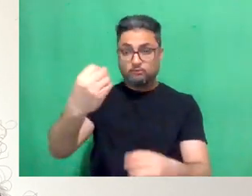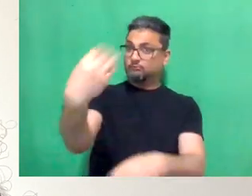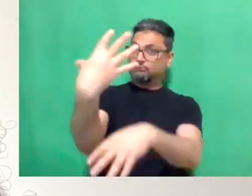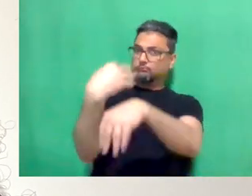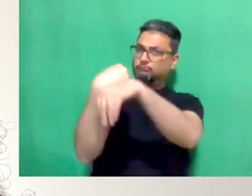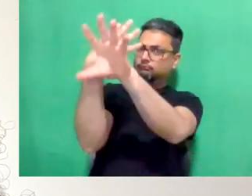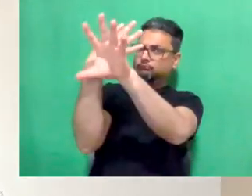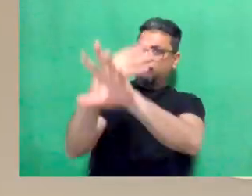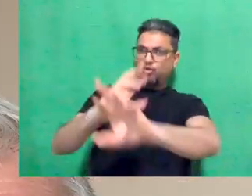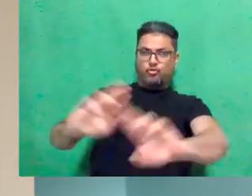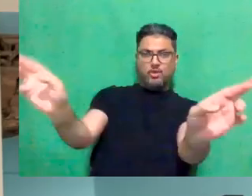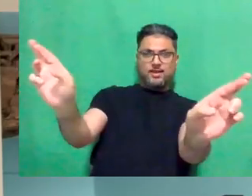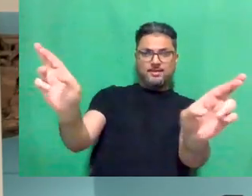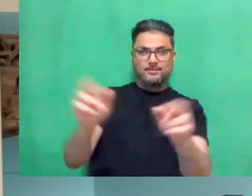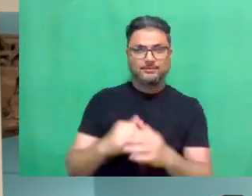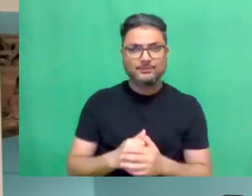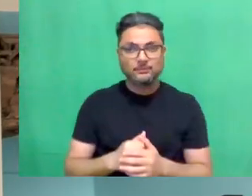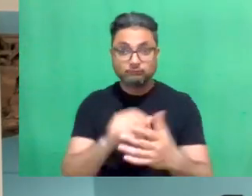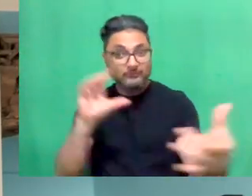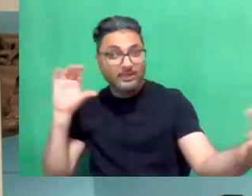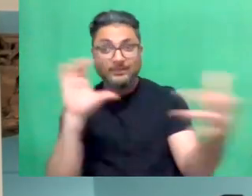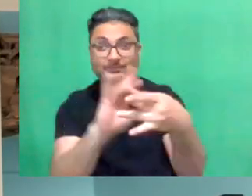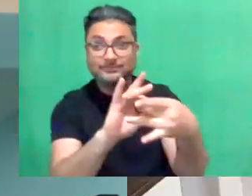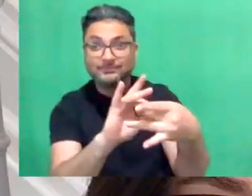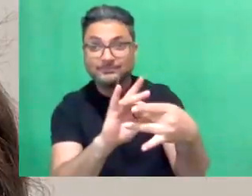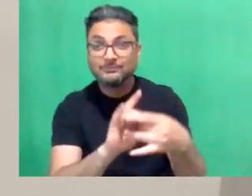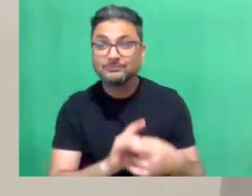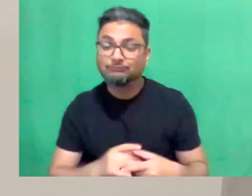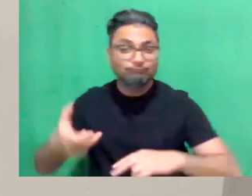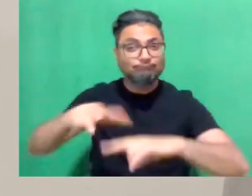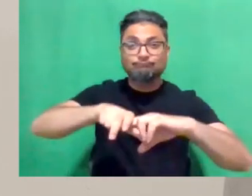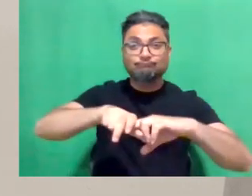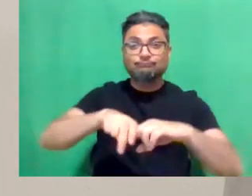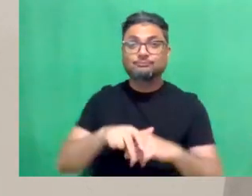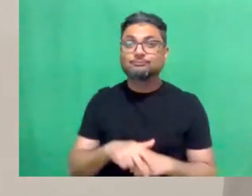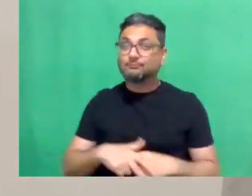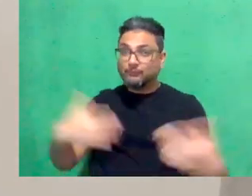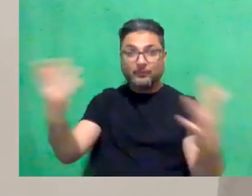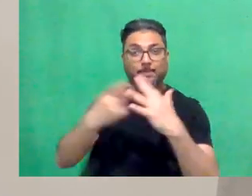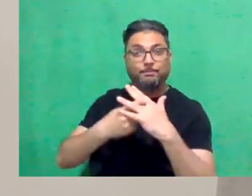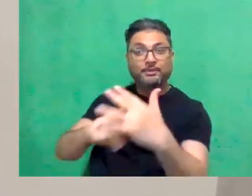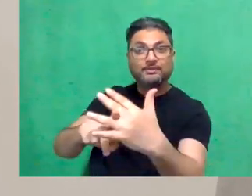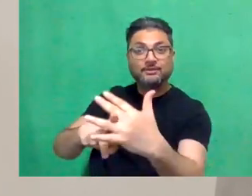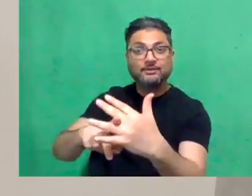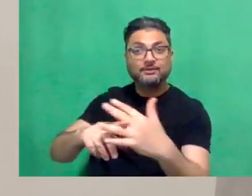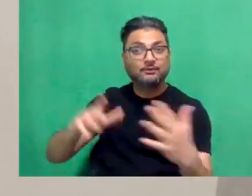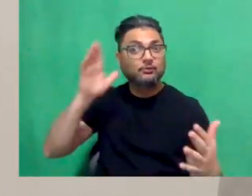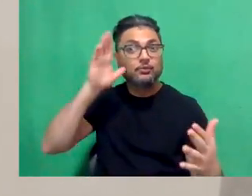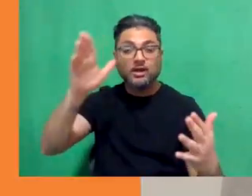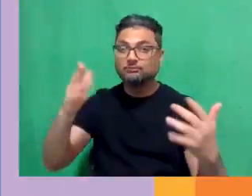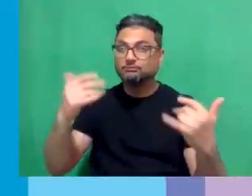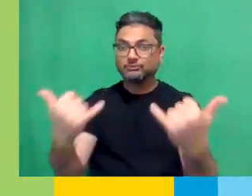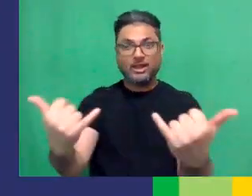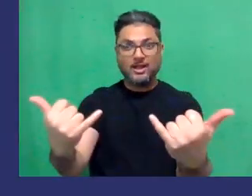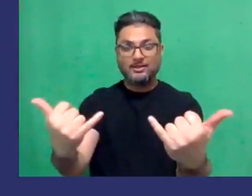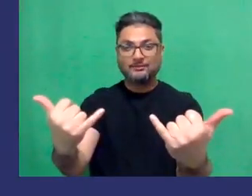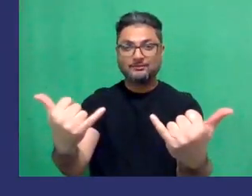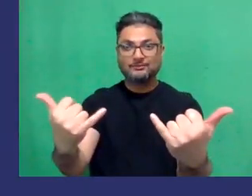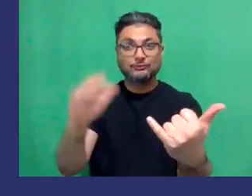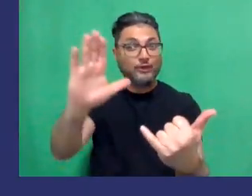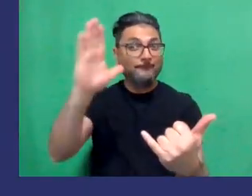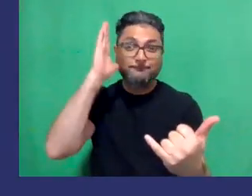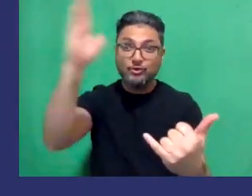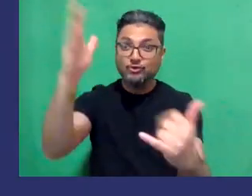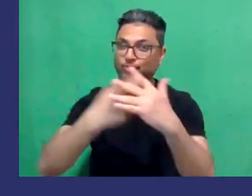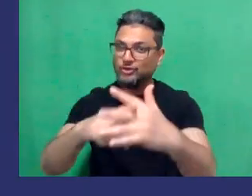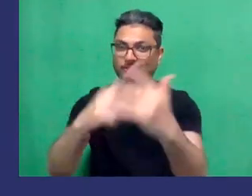of your comfort zone. This is just the beginning. Your future is now. Welcome to George